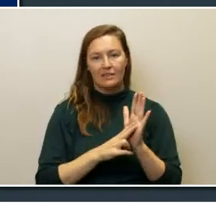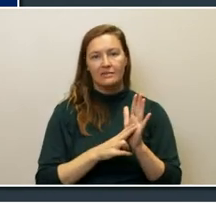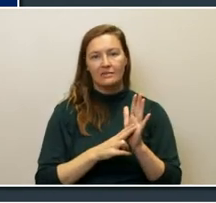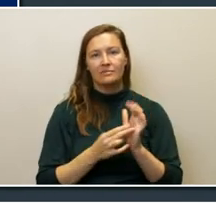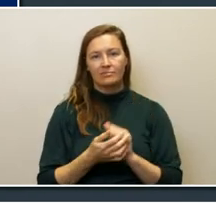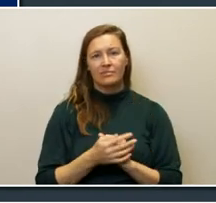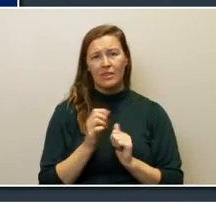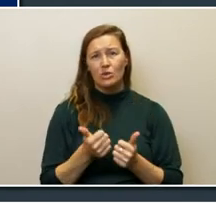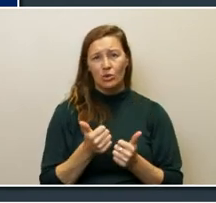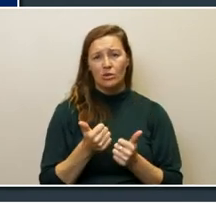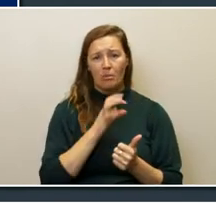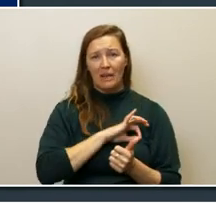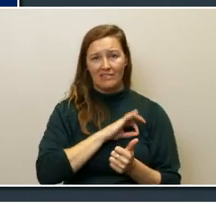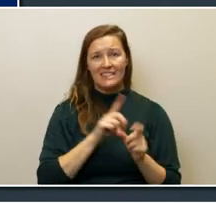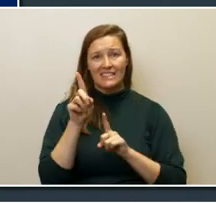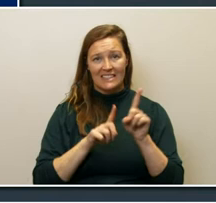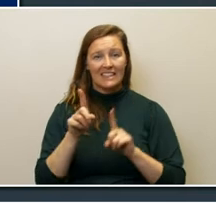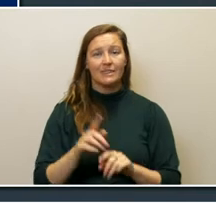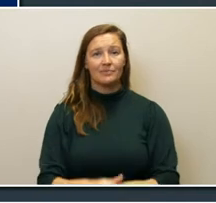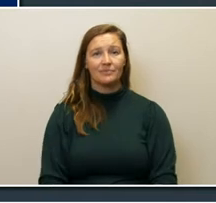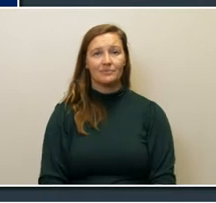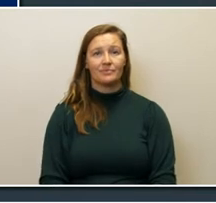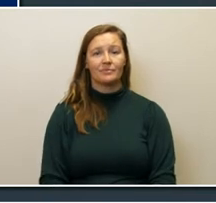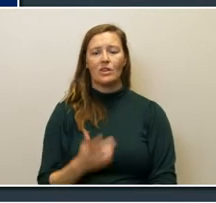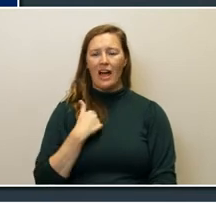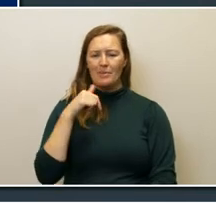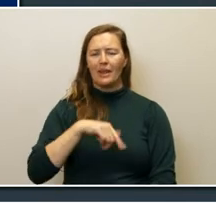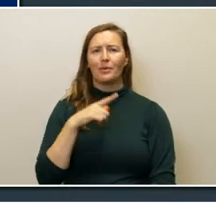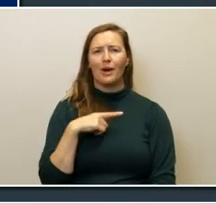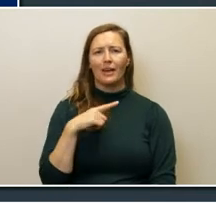that's got to be good for the city. So why am I here?